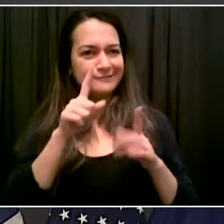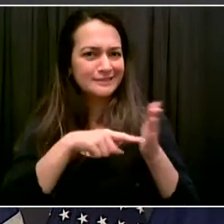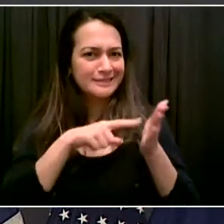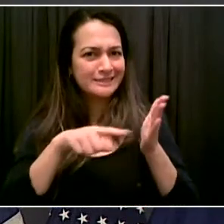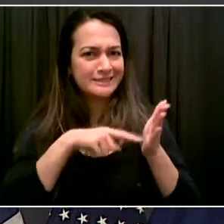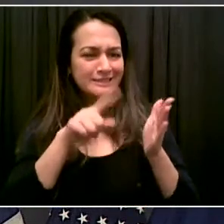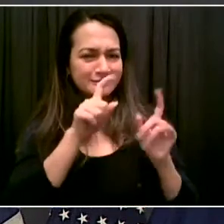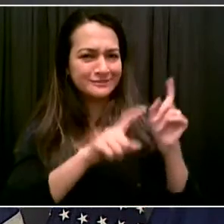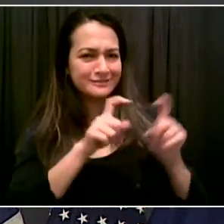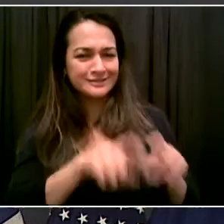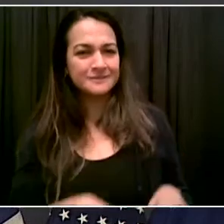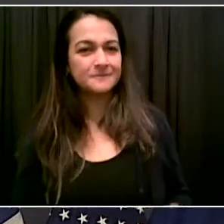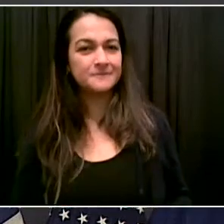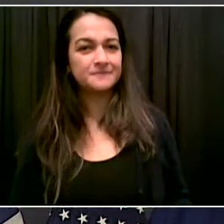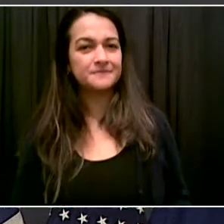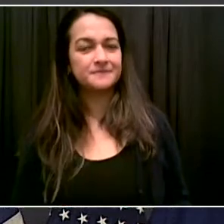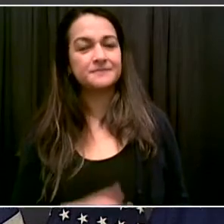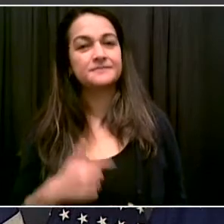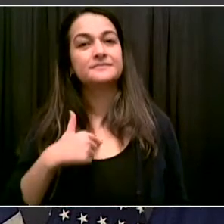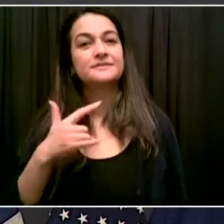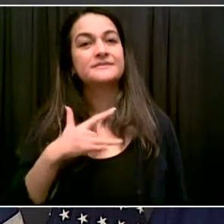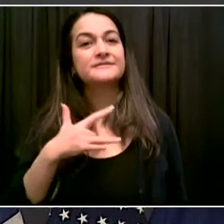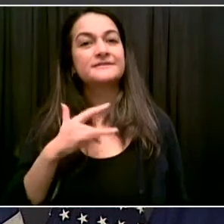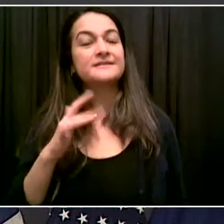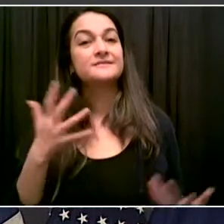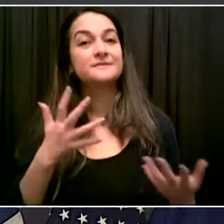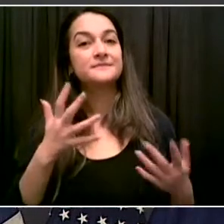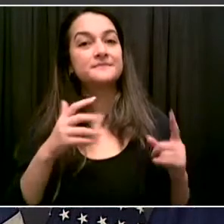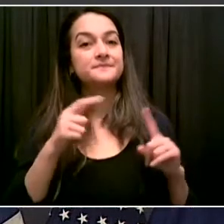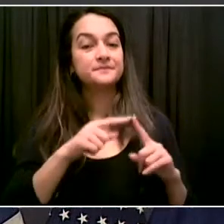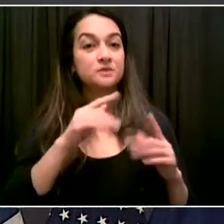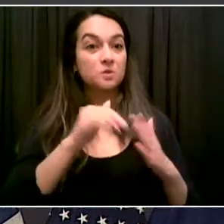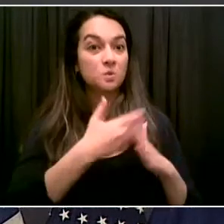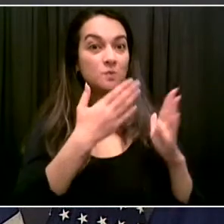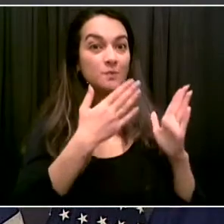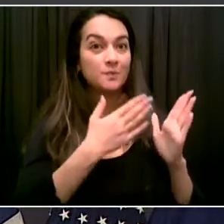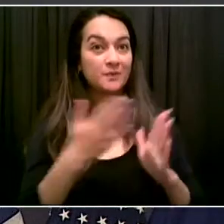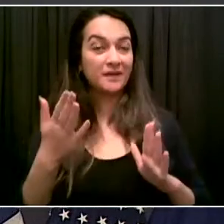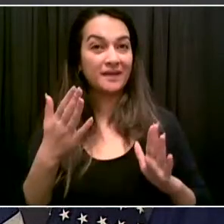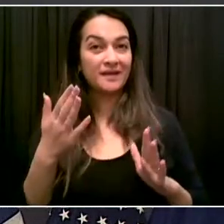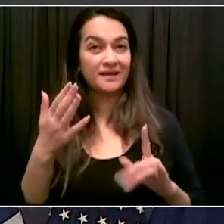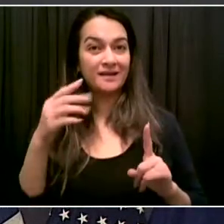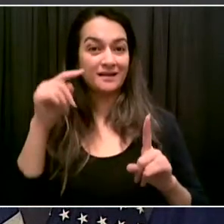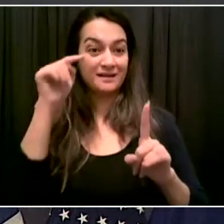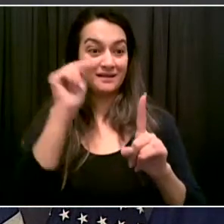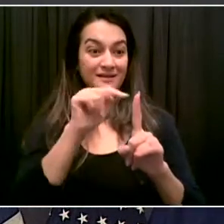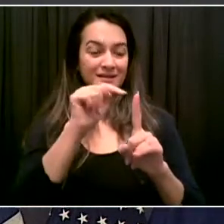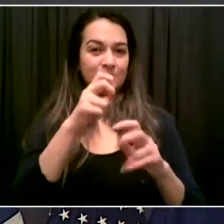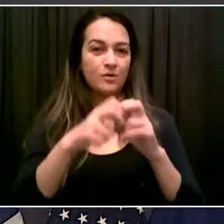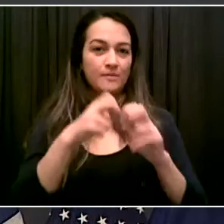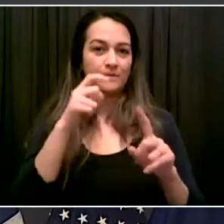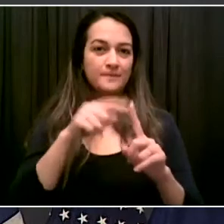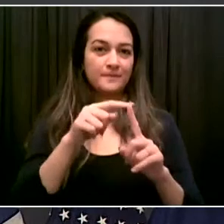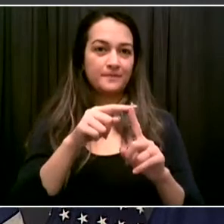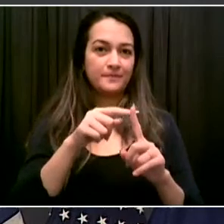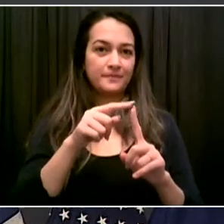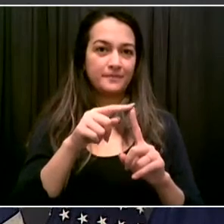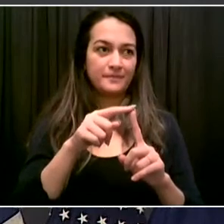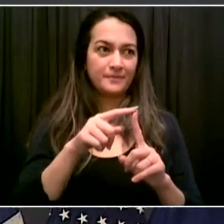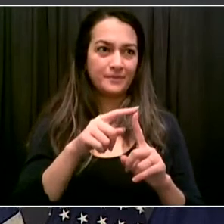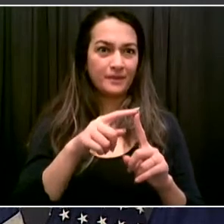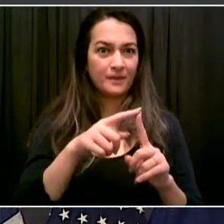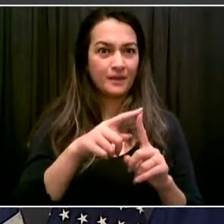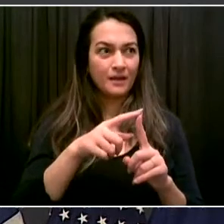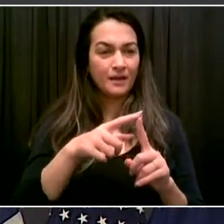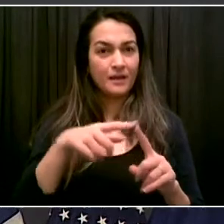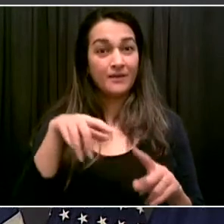road. So why not, at least put forth the plan that like the comptroller came up with